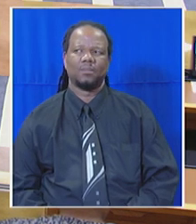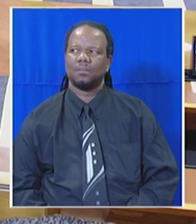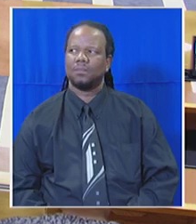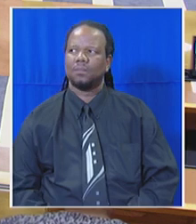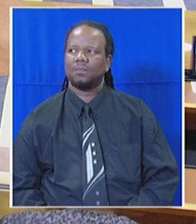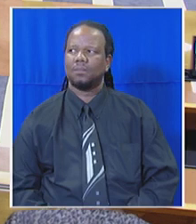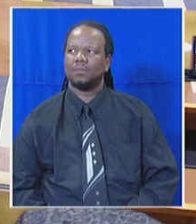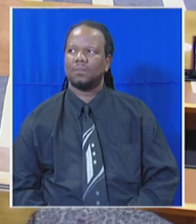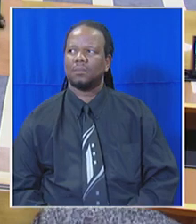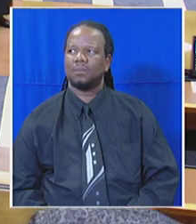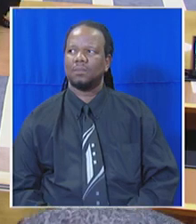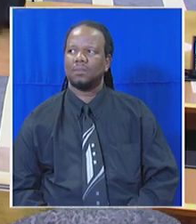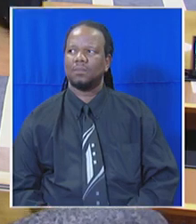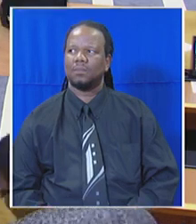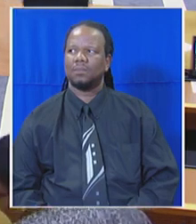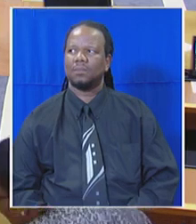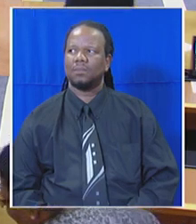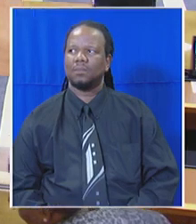Thank you. You may be seated.